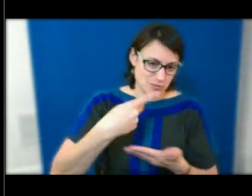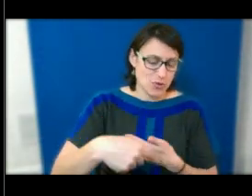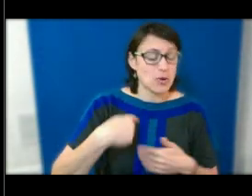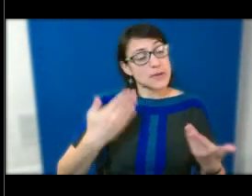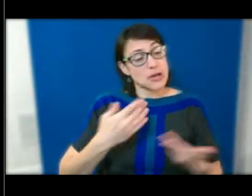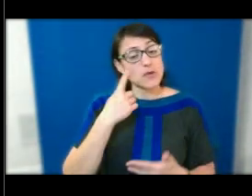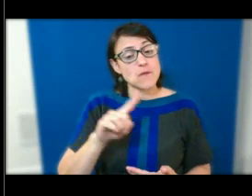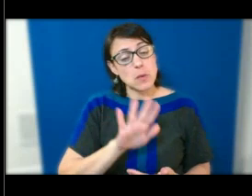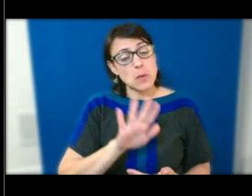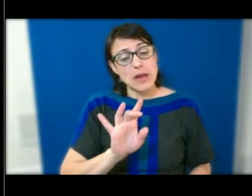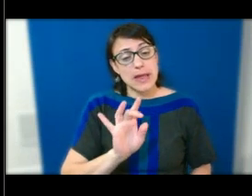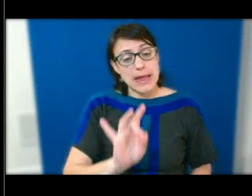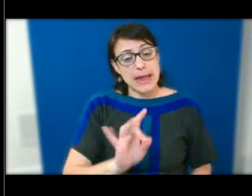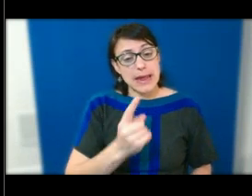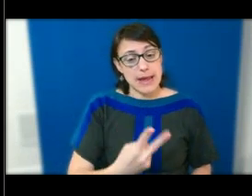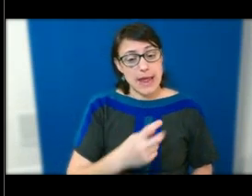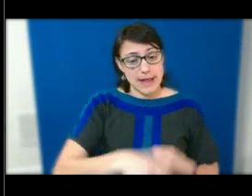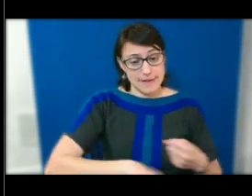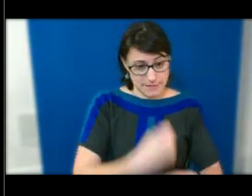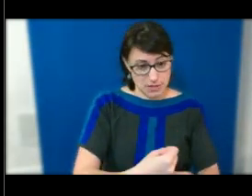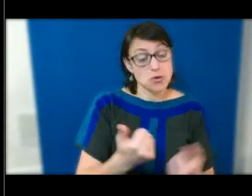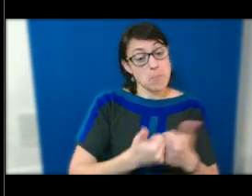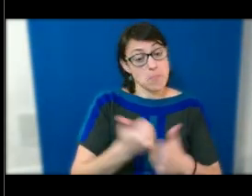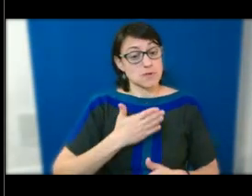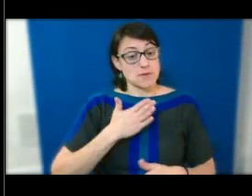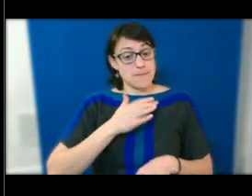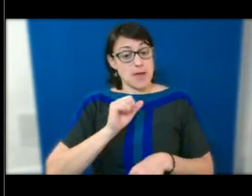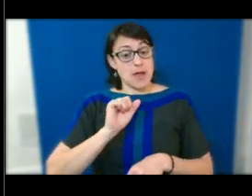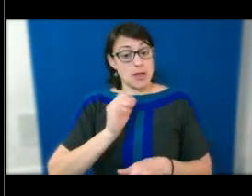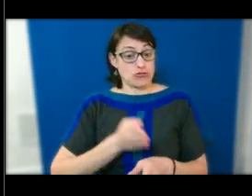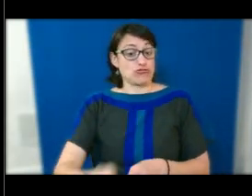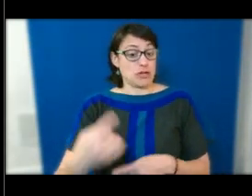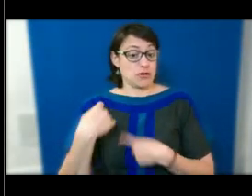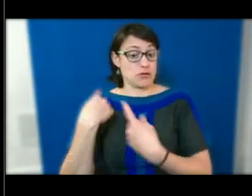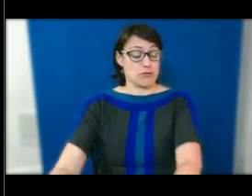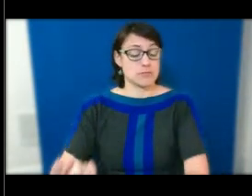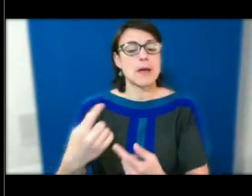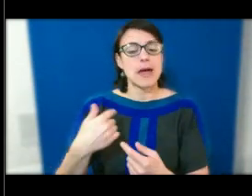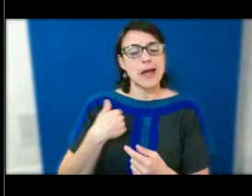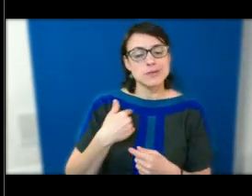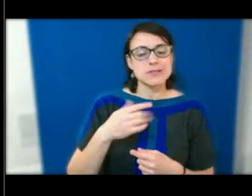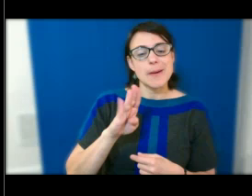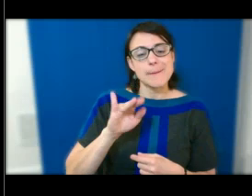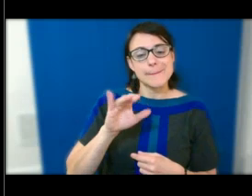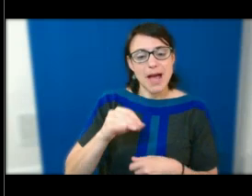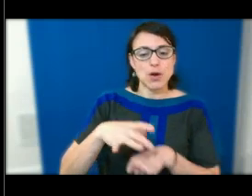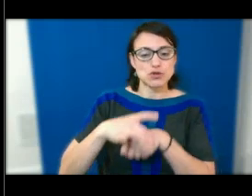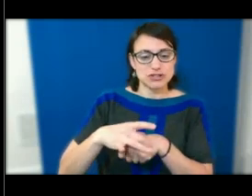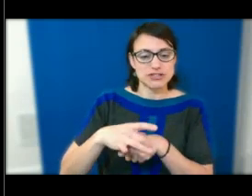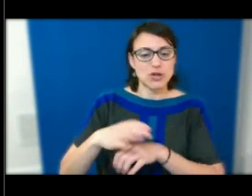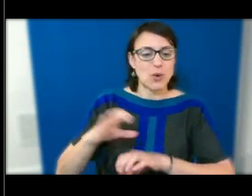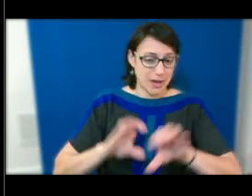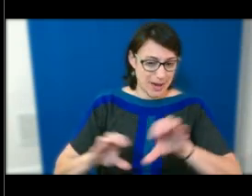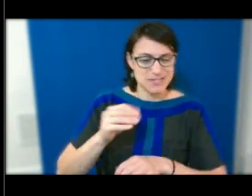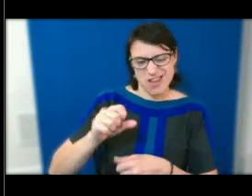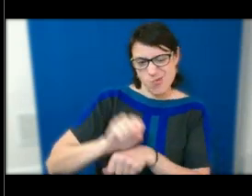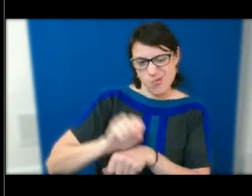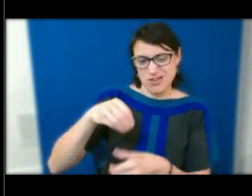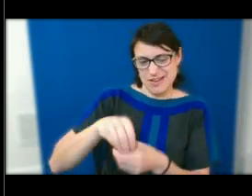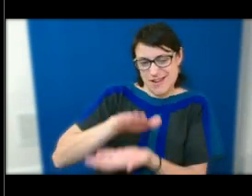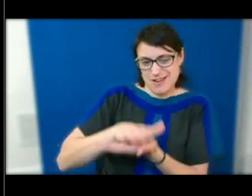my career as an estrogen biogeochemist and doing work in academia. I represent